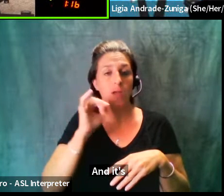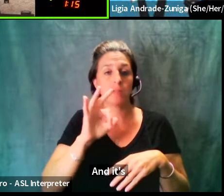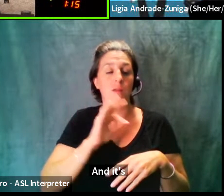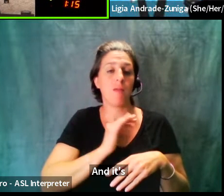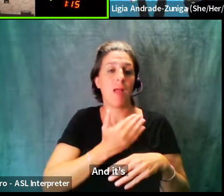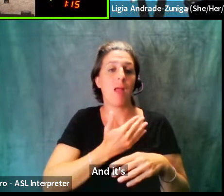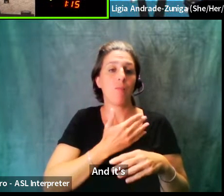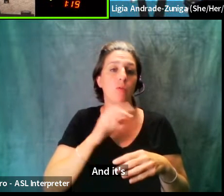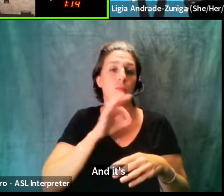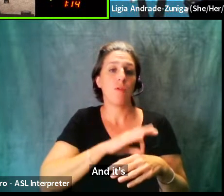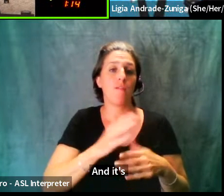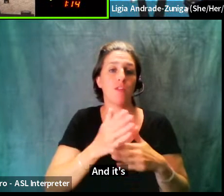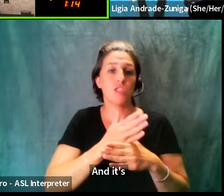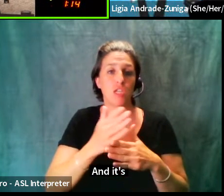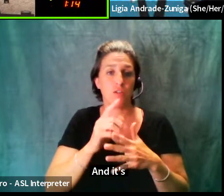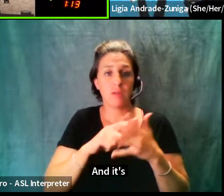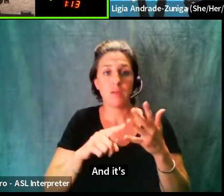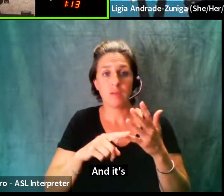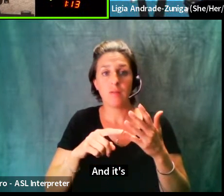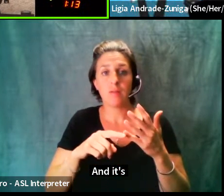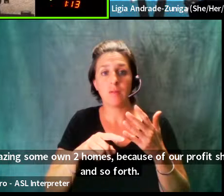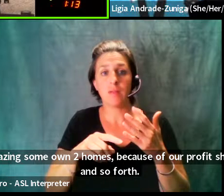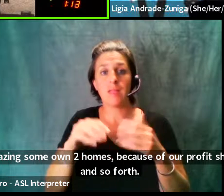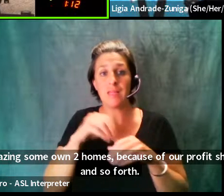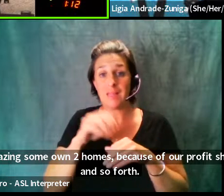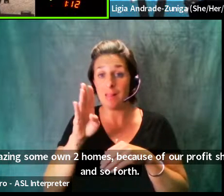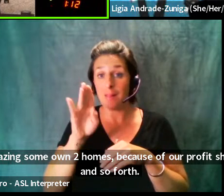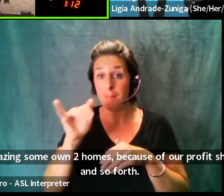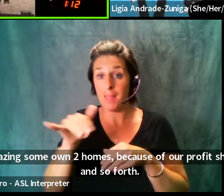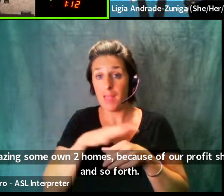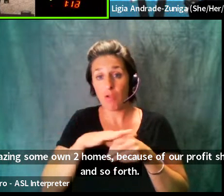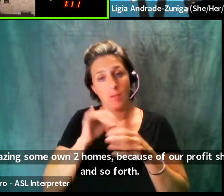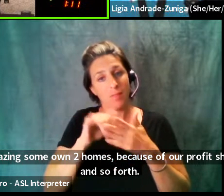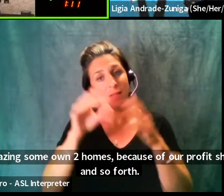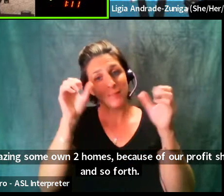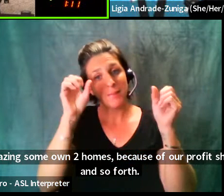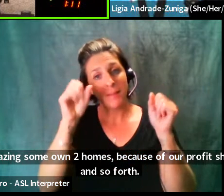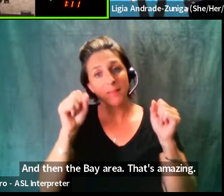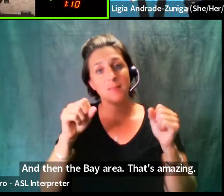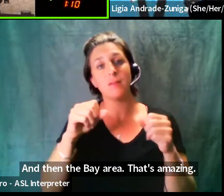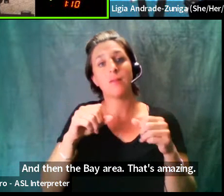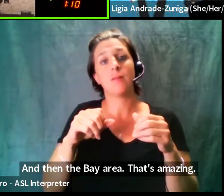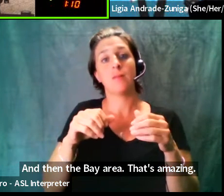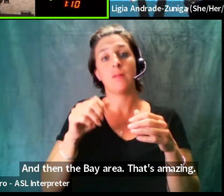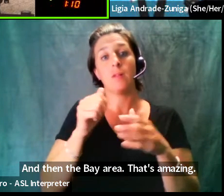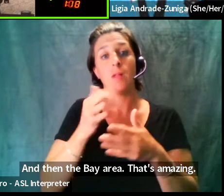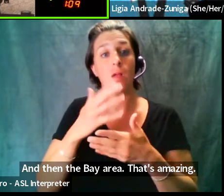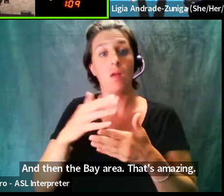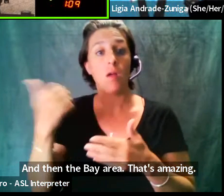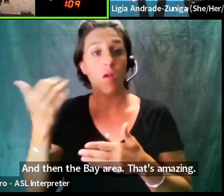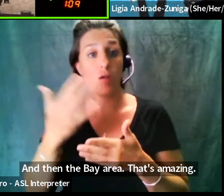forth. And in the Bay Area, that's amazing. The other part to this is,